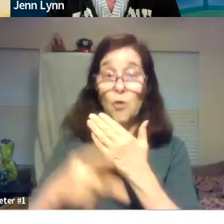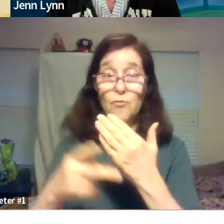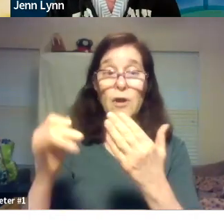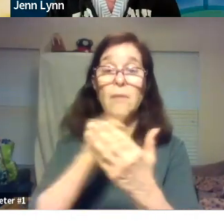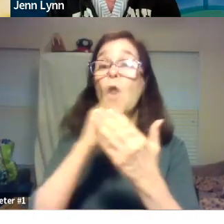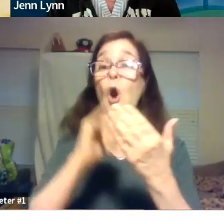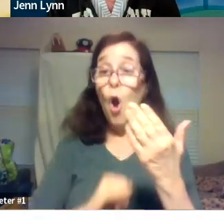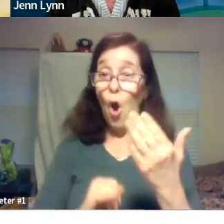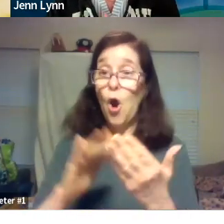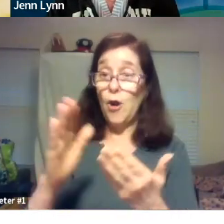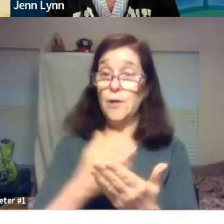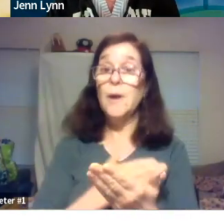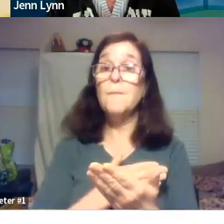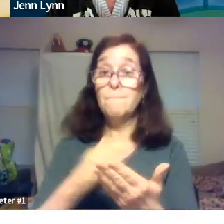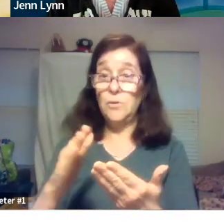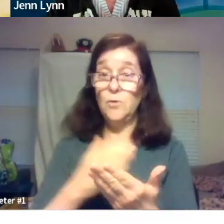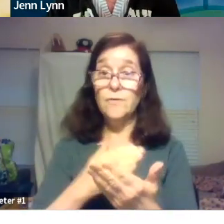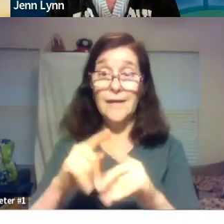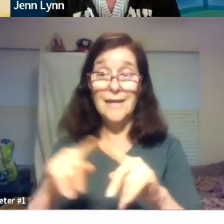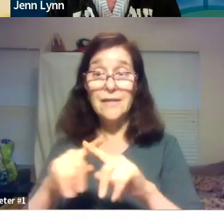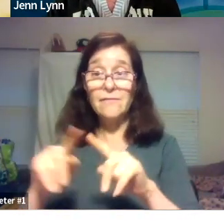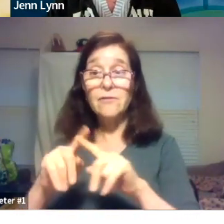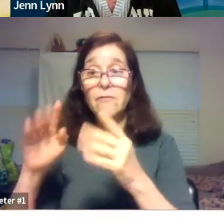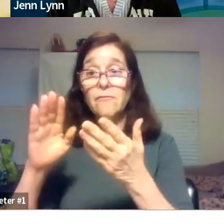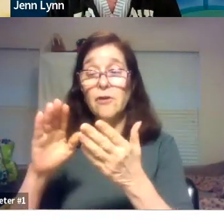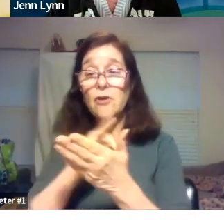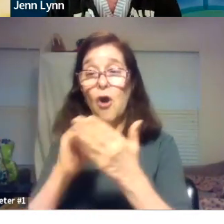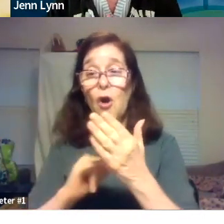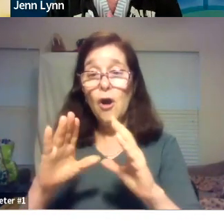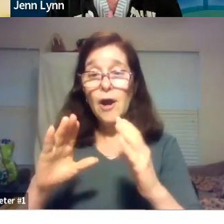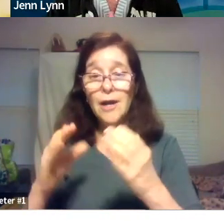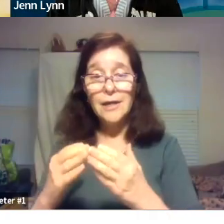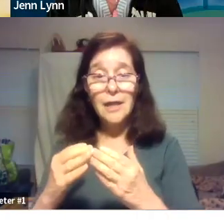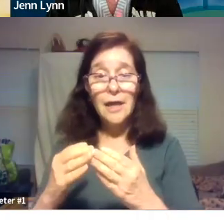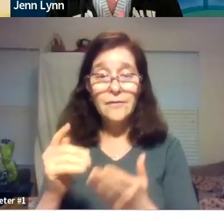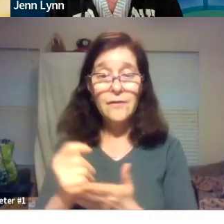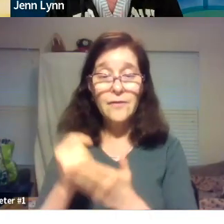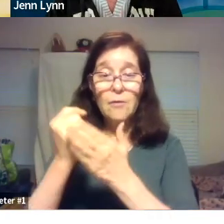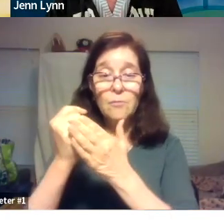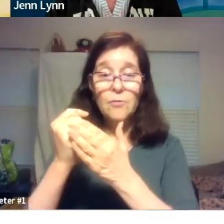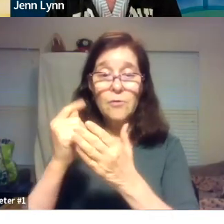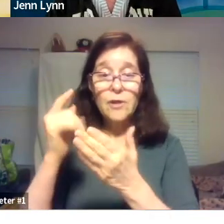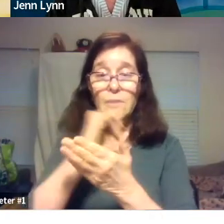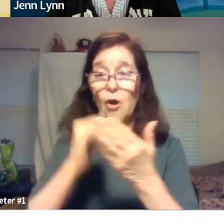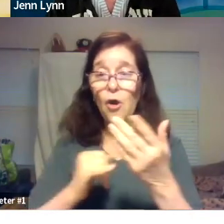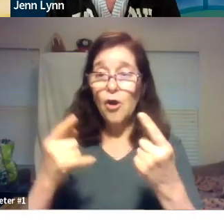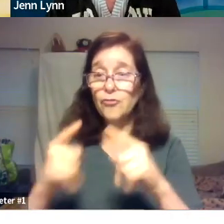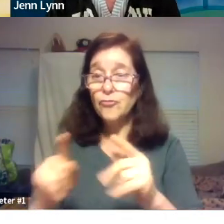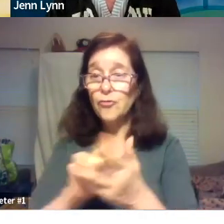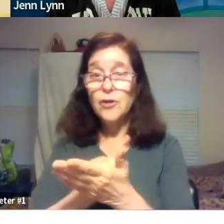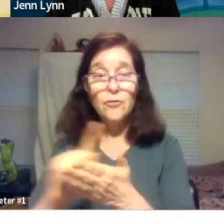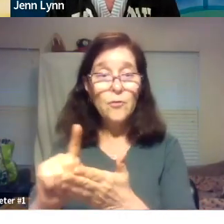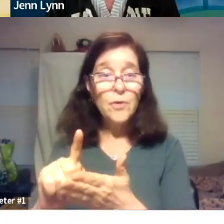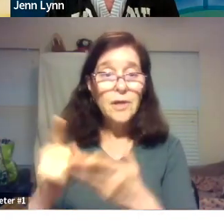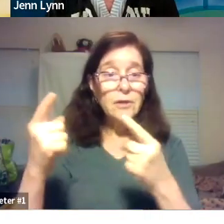and music. We have a couple different art classes. The therapeutic art during the week, during the daytime, is at